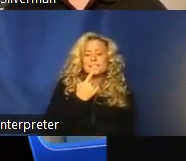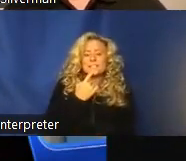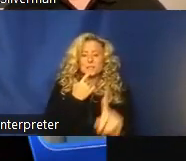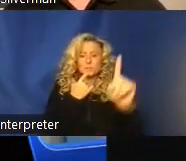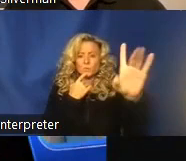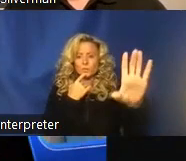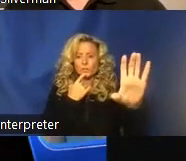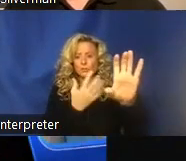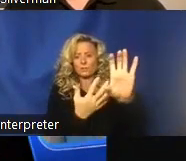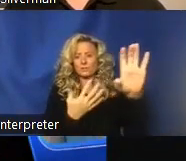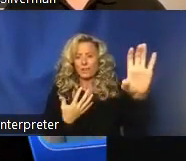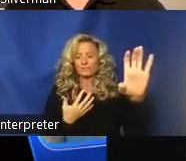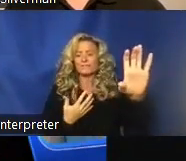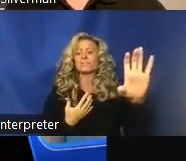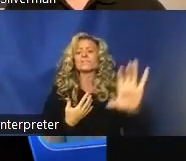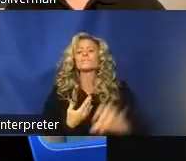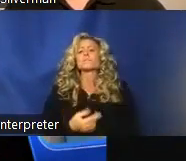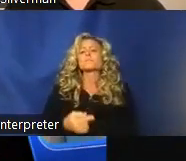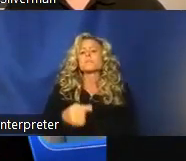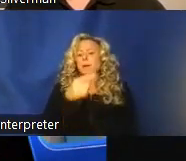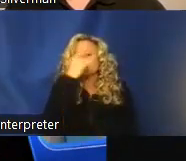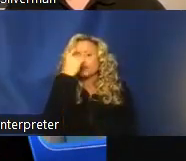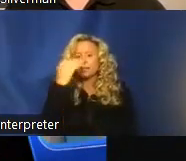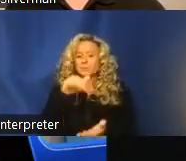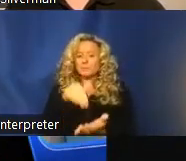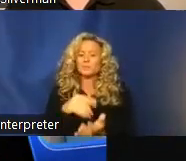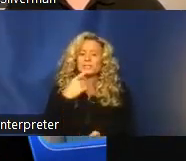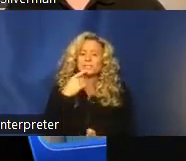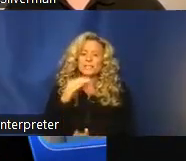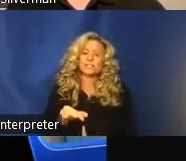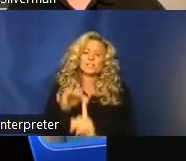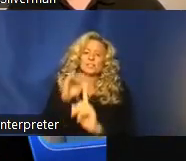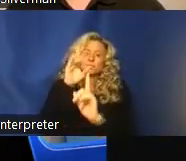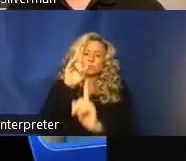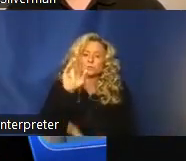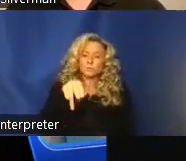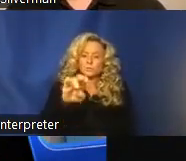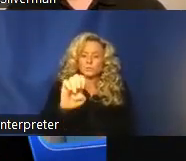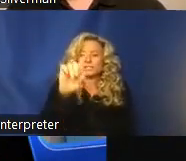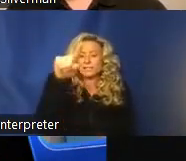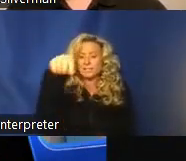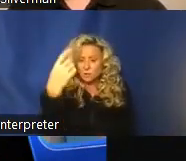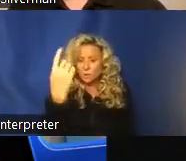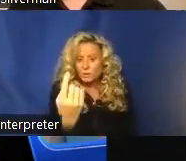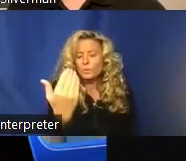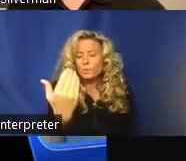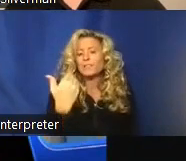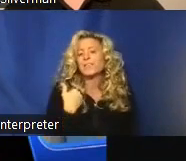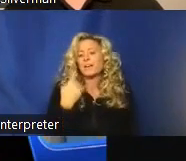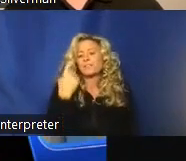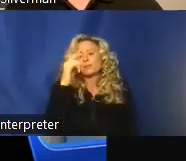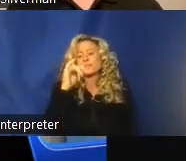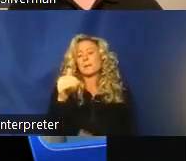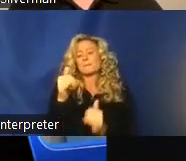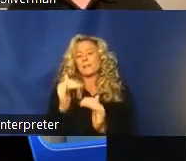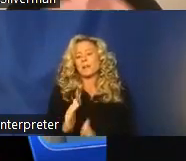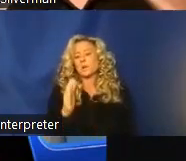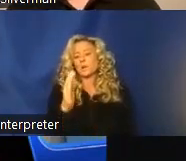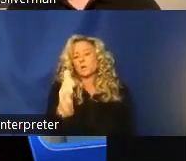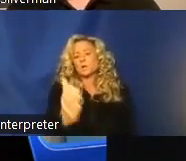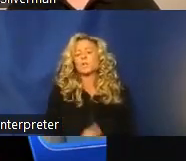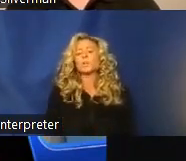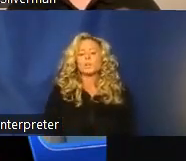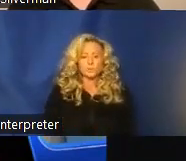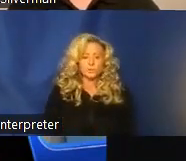100. The black one in the middle of the screen says unique. So that means that that's the only card that exists for that player. So that